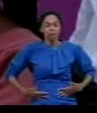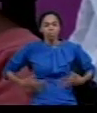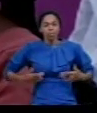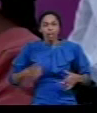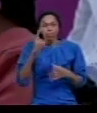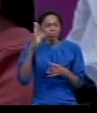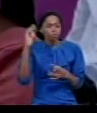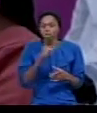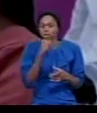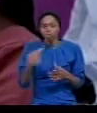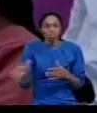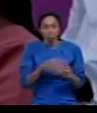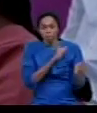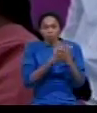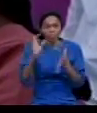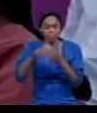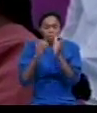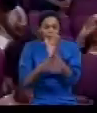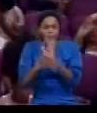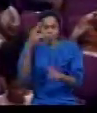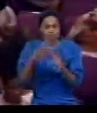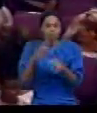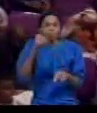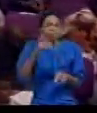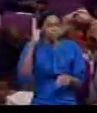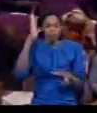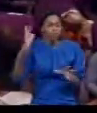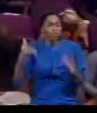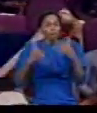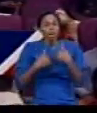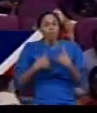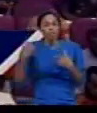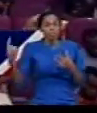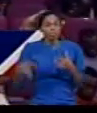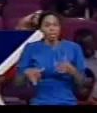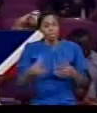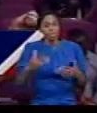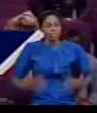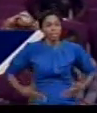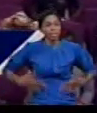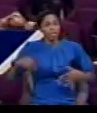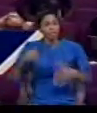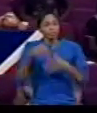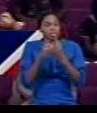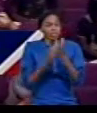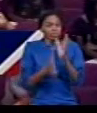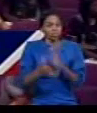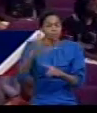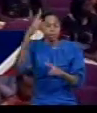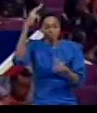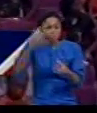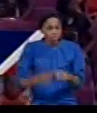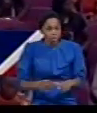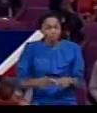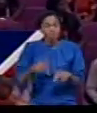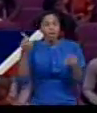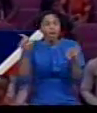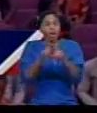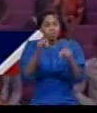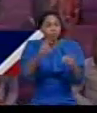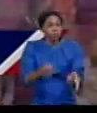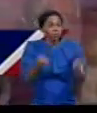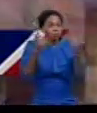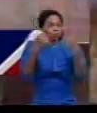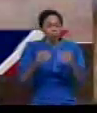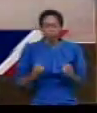perish. You'll have everlasting life. As you come, nothing in my hand I